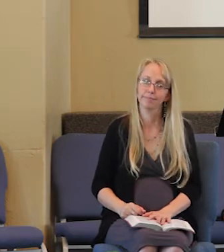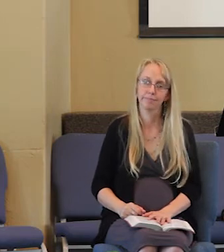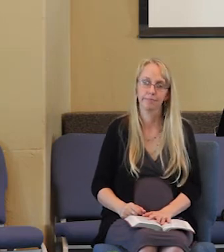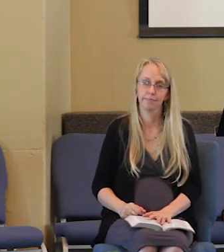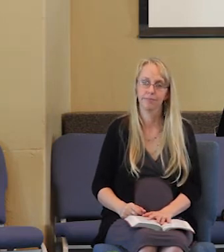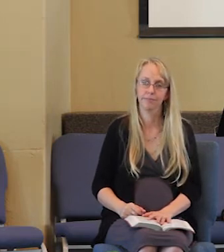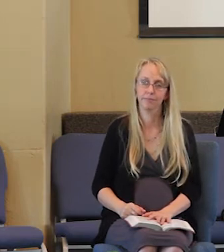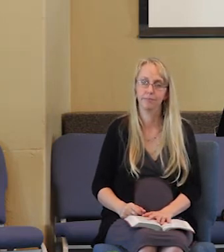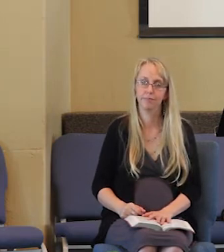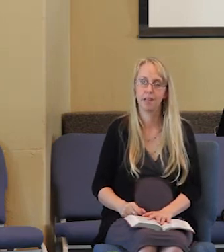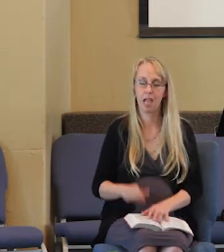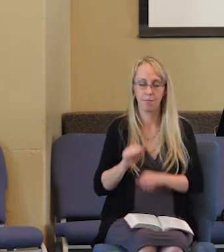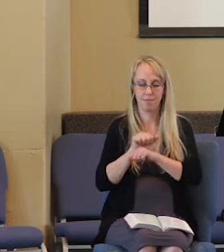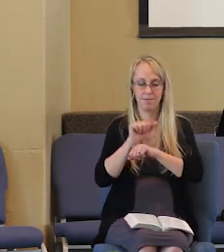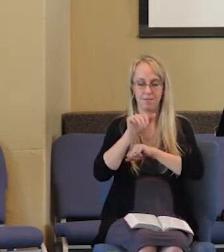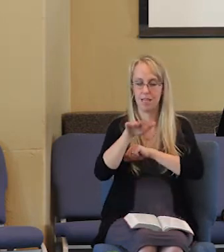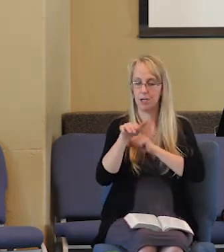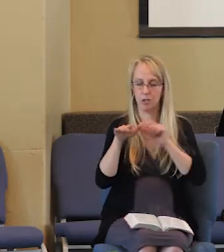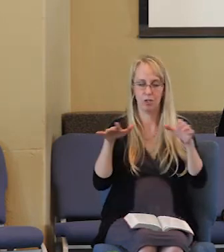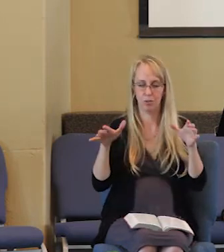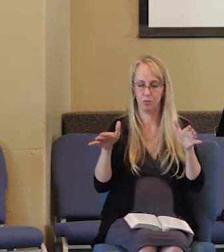I'm sending you a package.